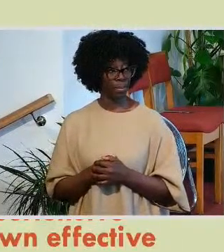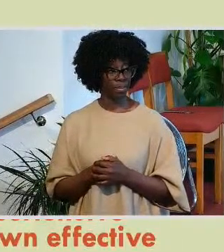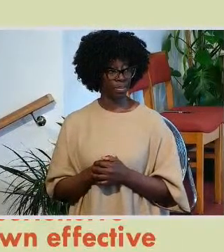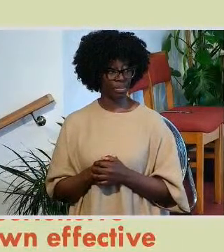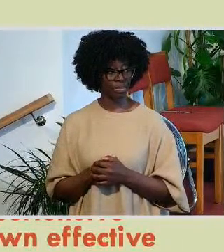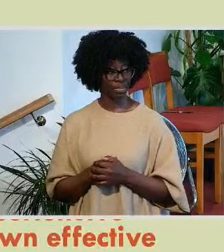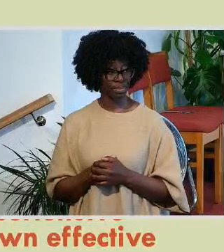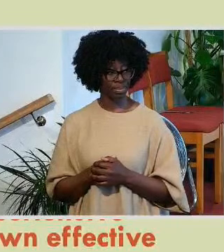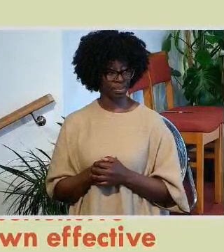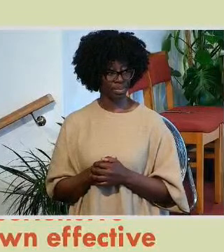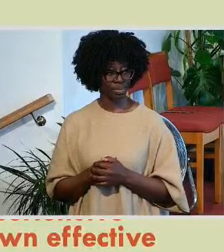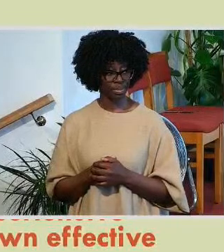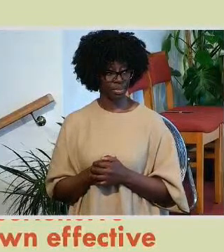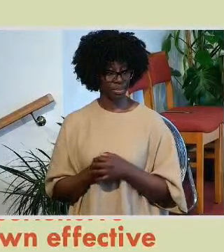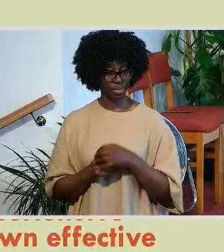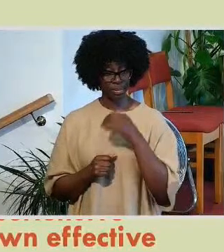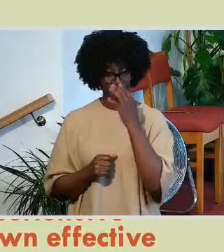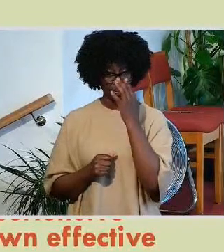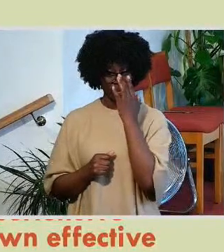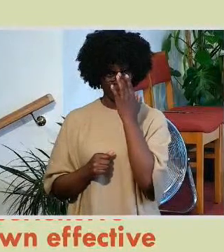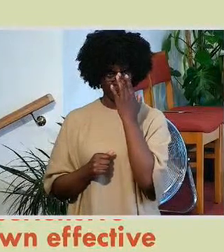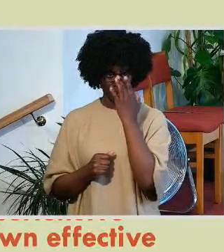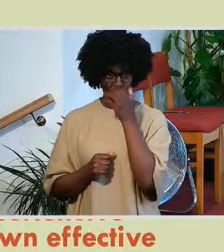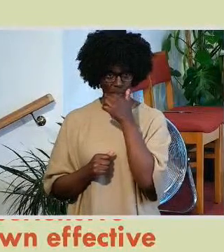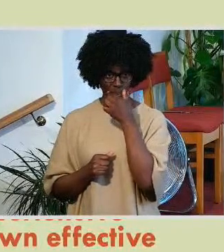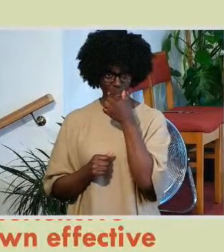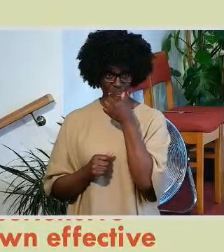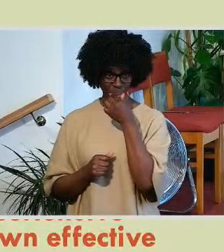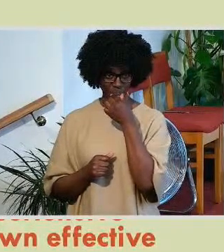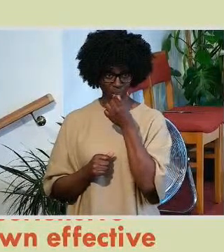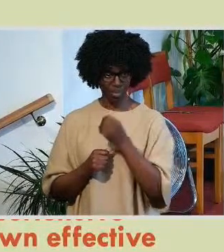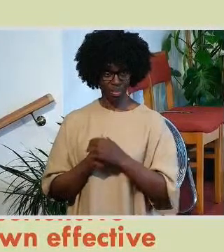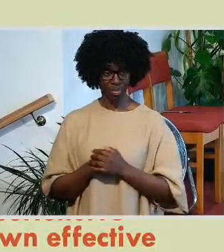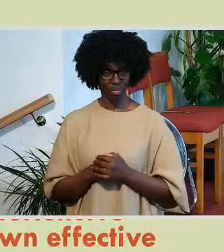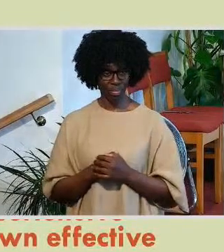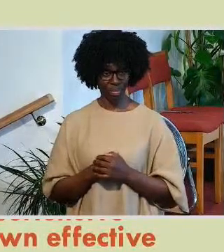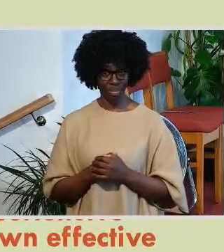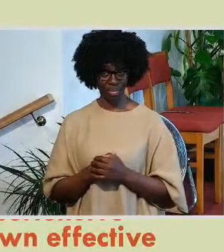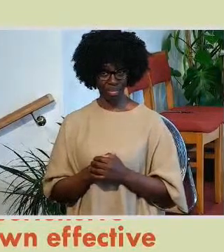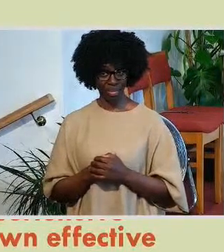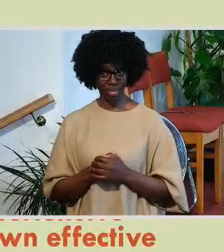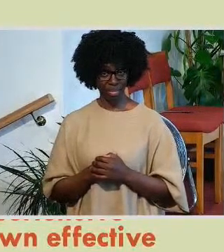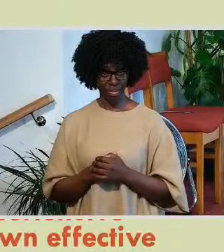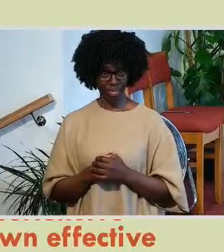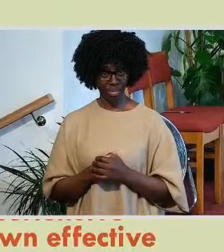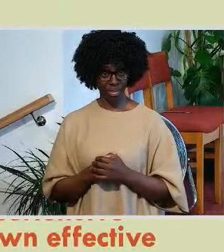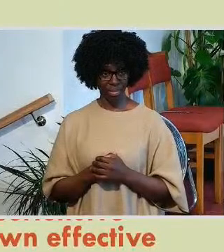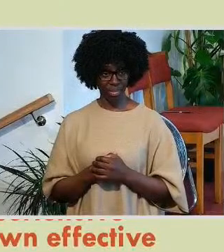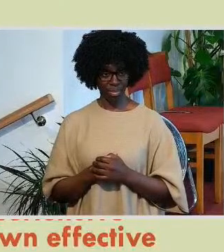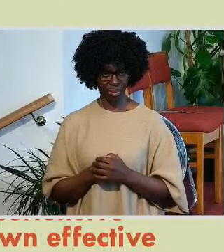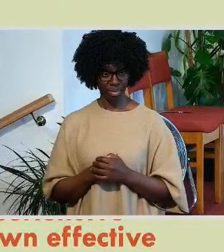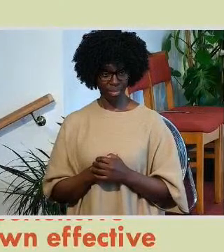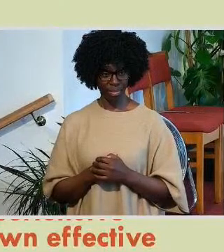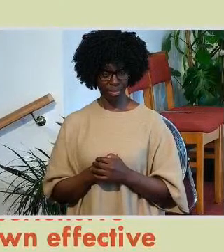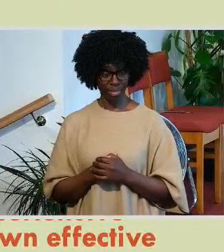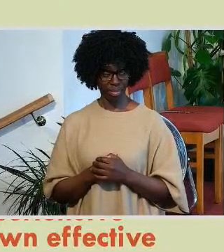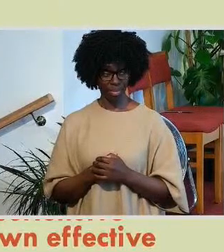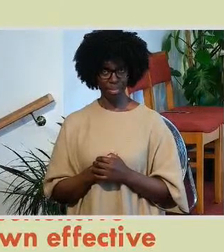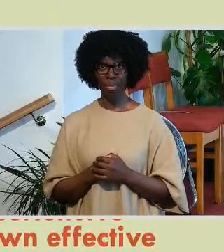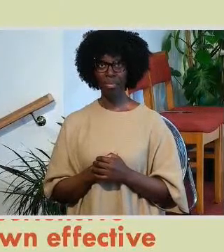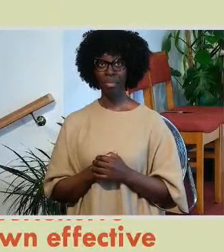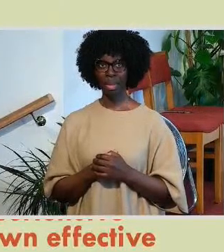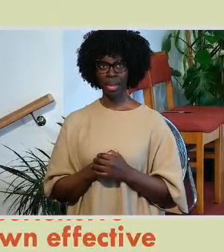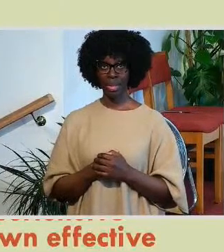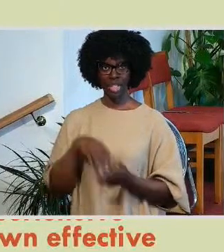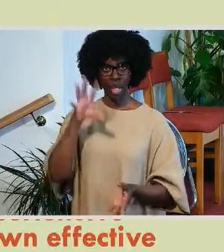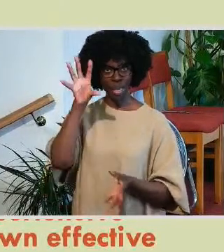Okay. So some of the things that, just in a kind of a brief summary, I didn't go through all of these things in detail, but just